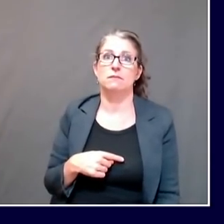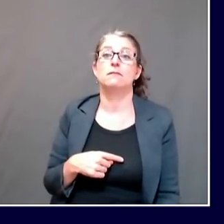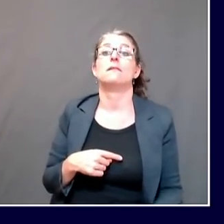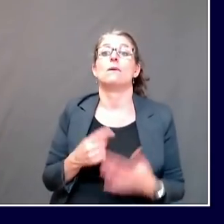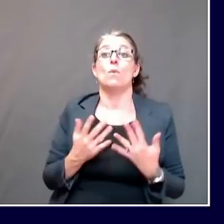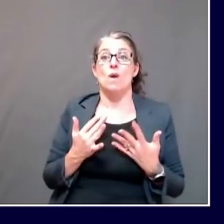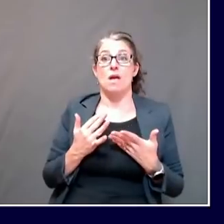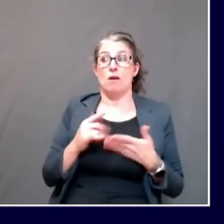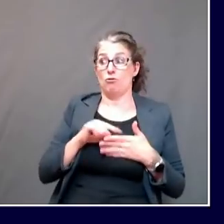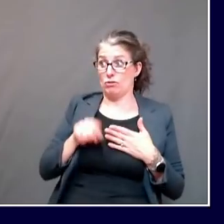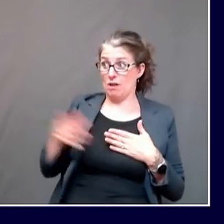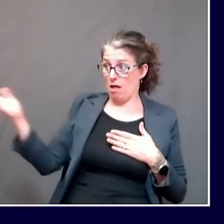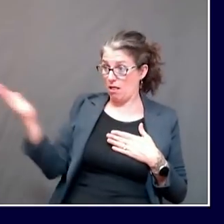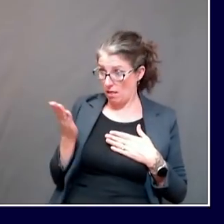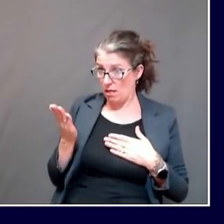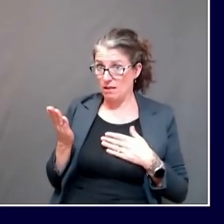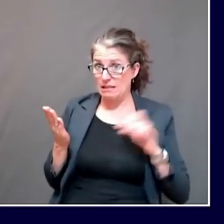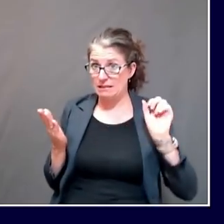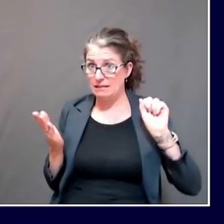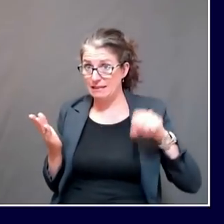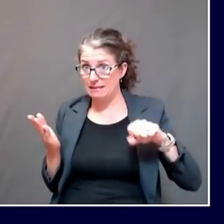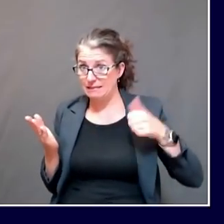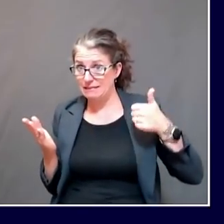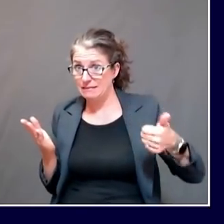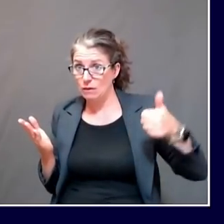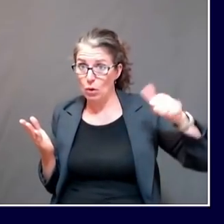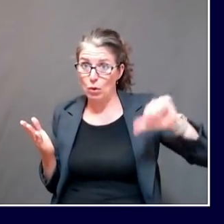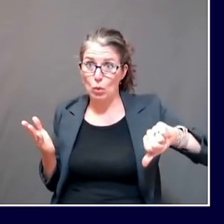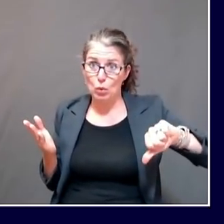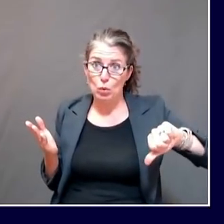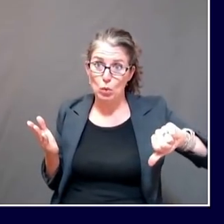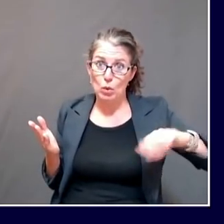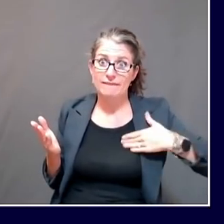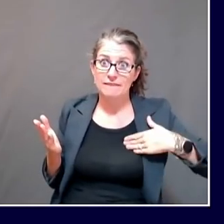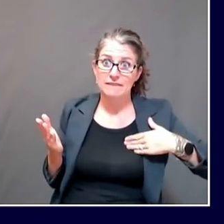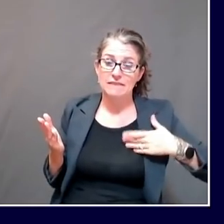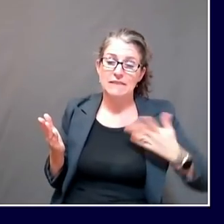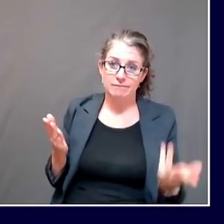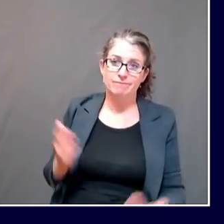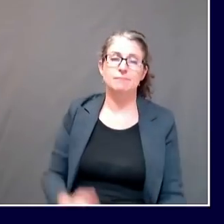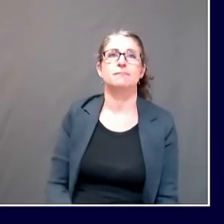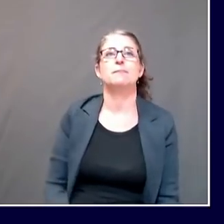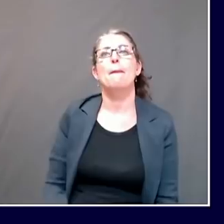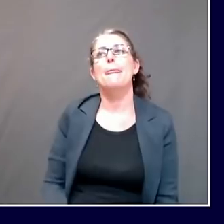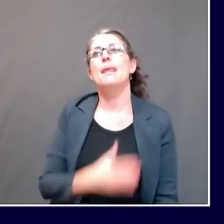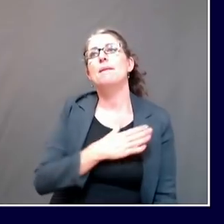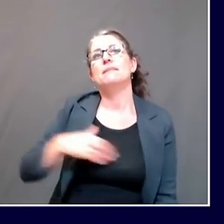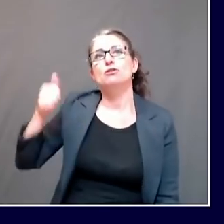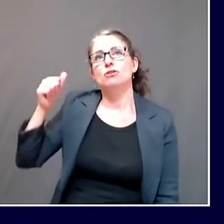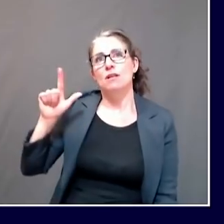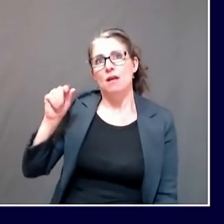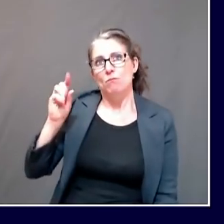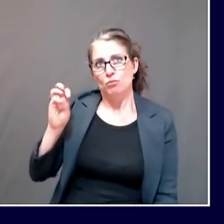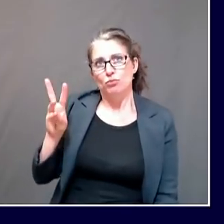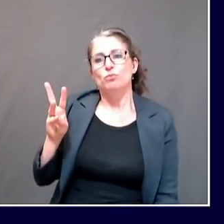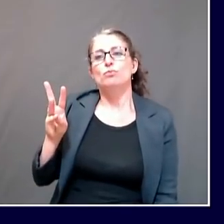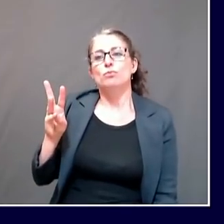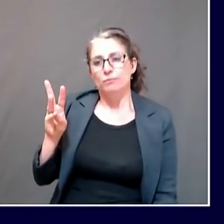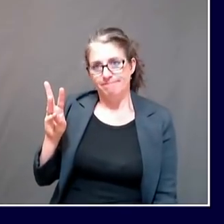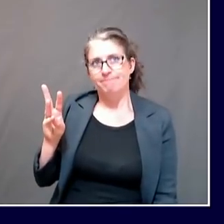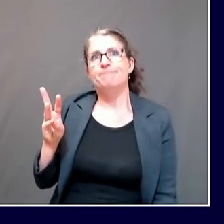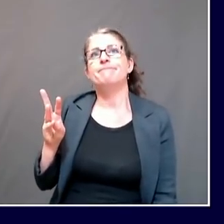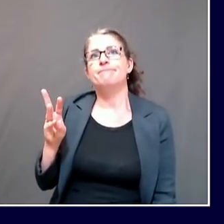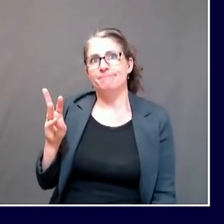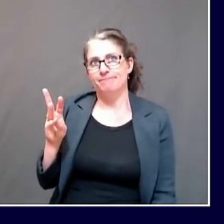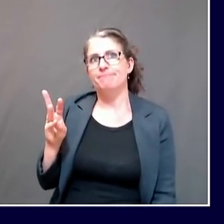out-of-state travel. And on the question of the hospital, it is true that not every healthcare provider in the state of Maine